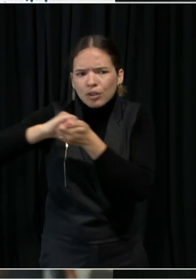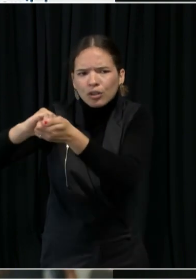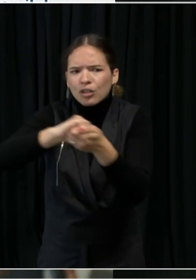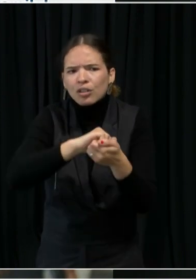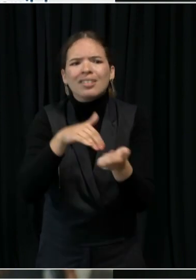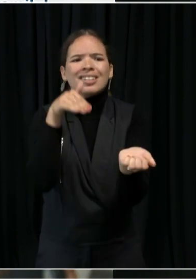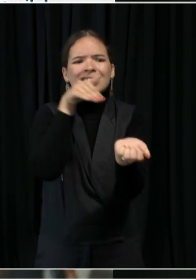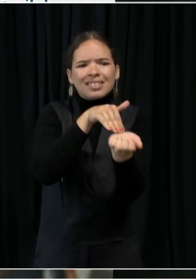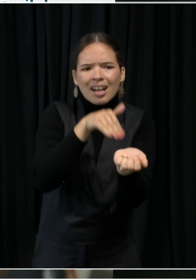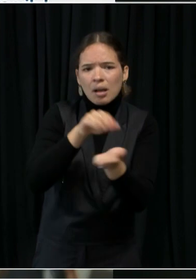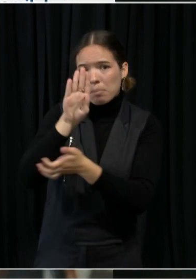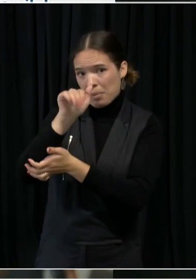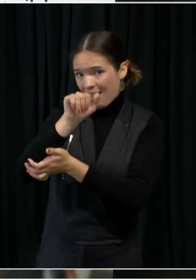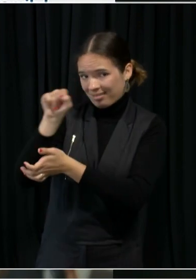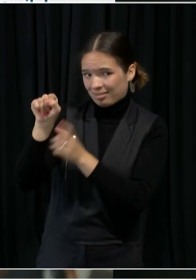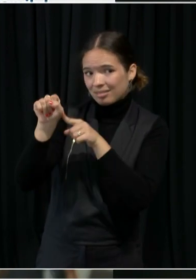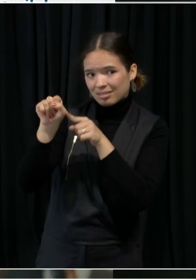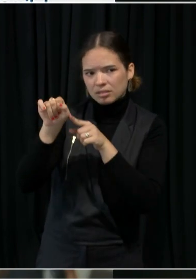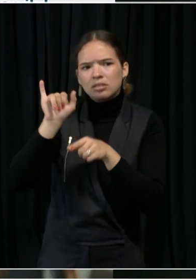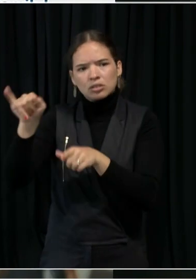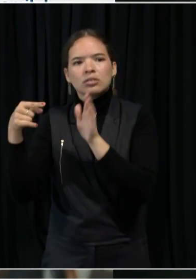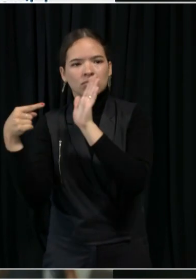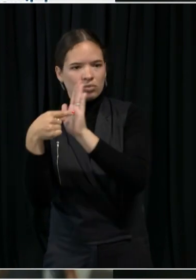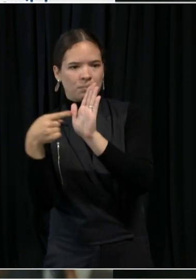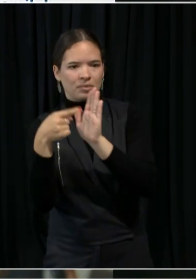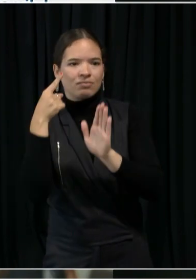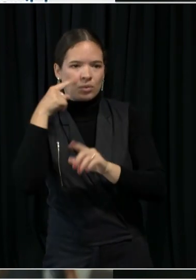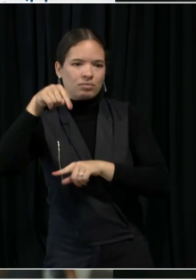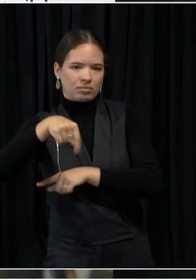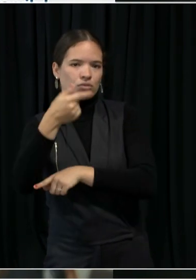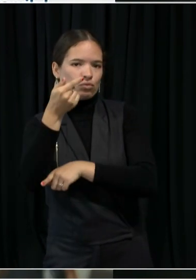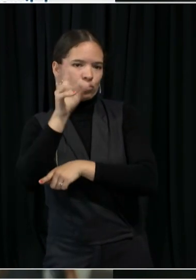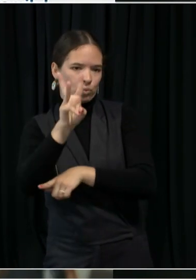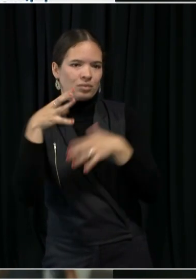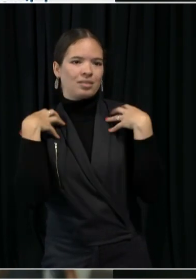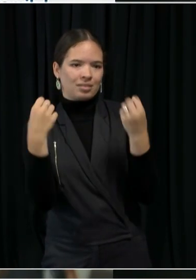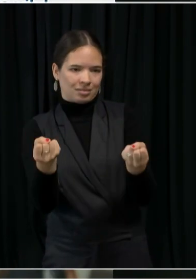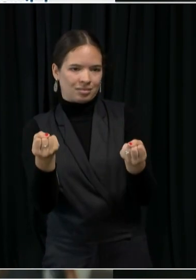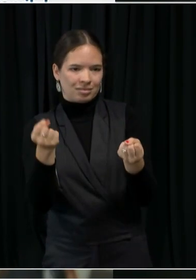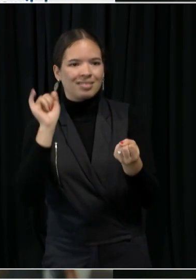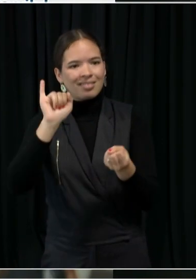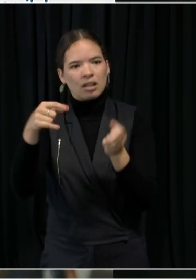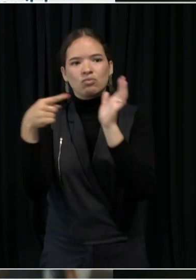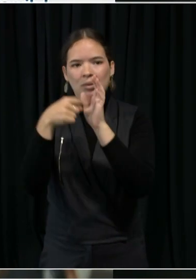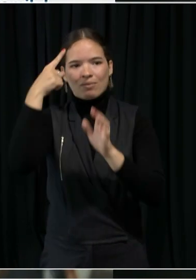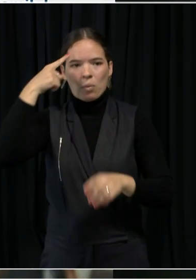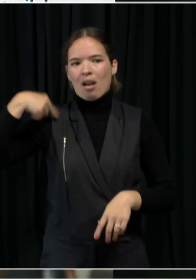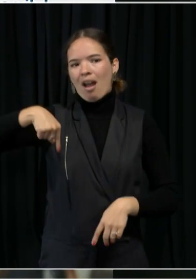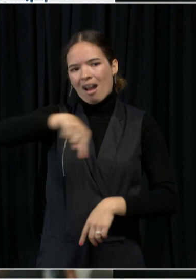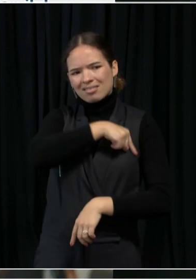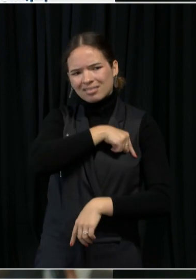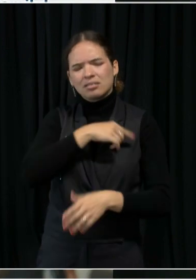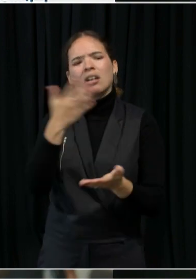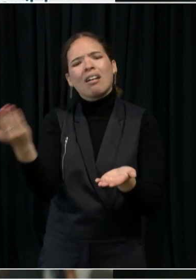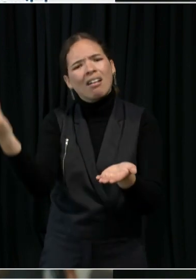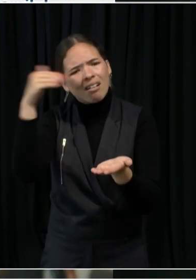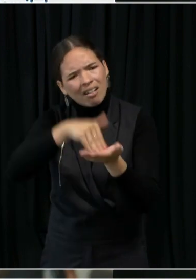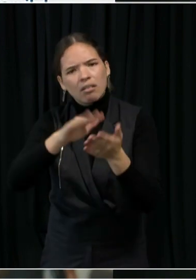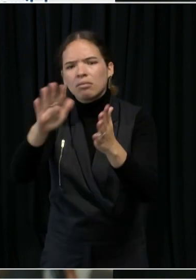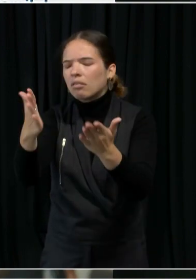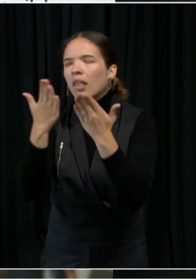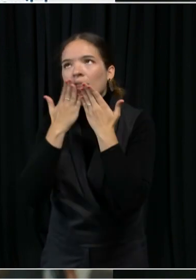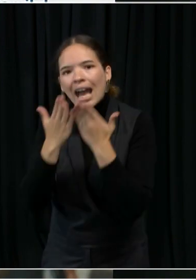representing the physicians of the GW Health Plan, represent that for us. So once again, thank you so much. So